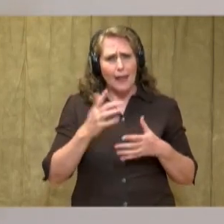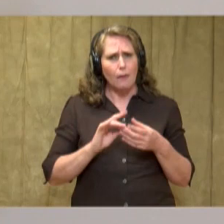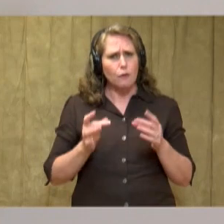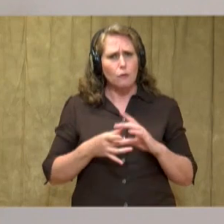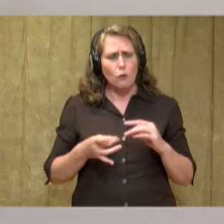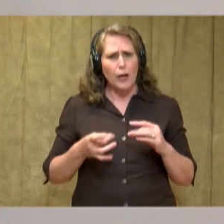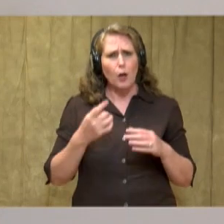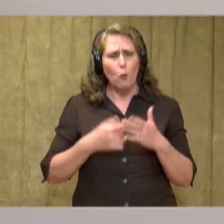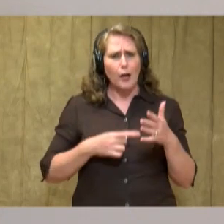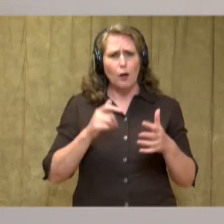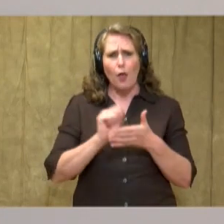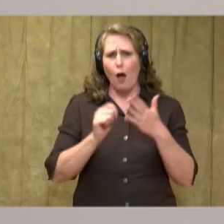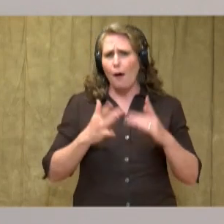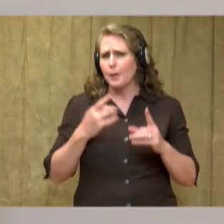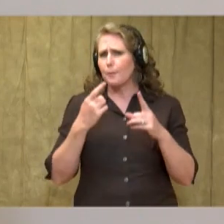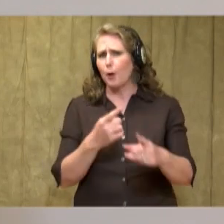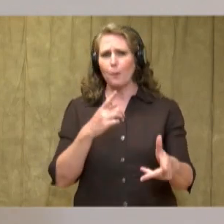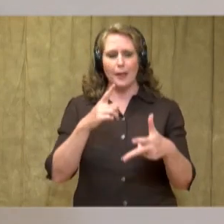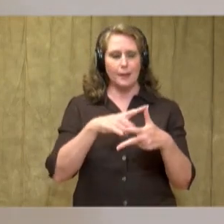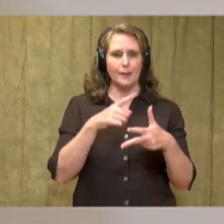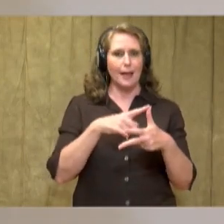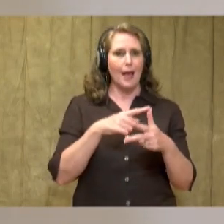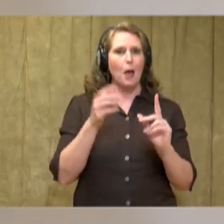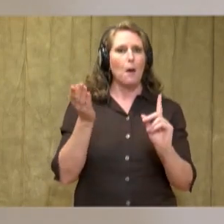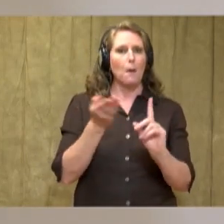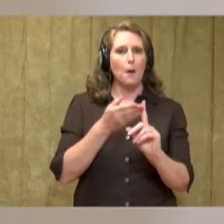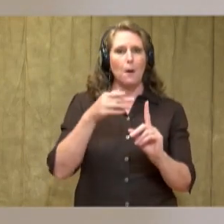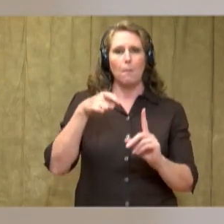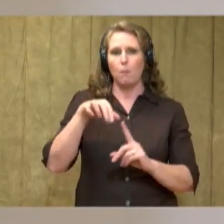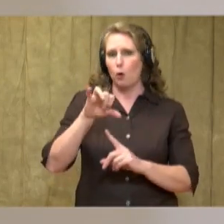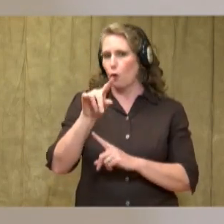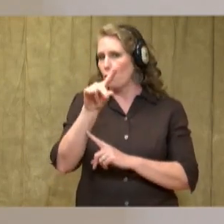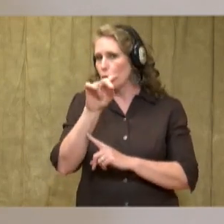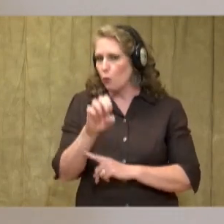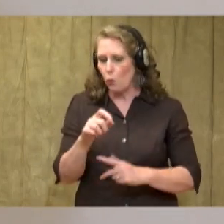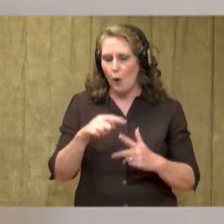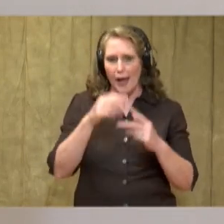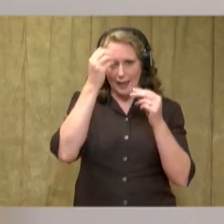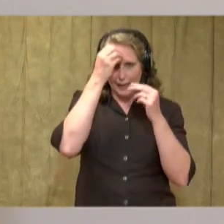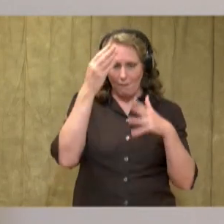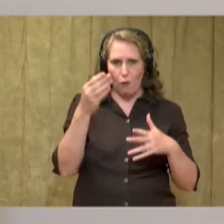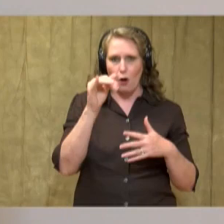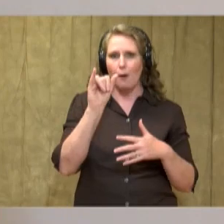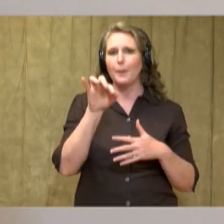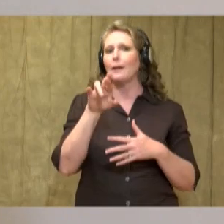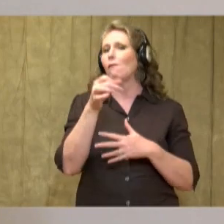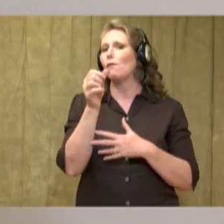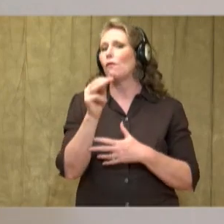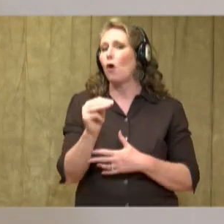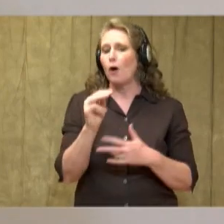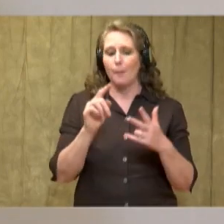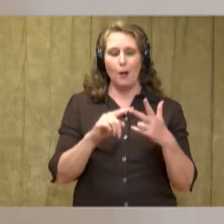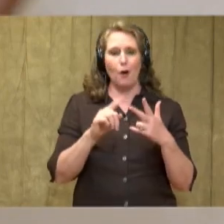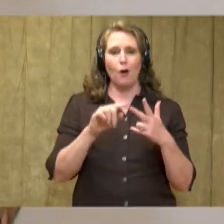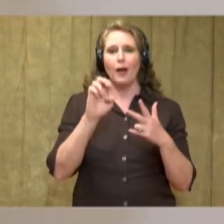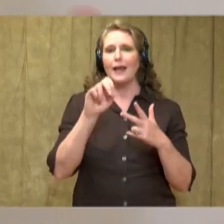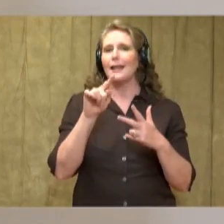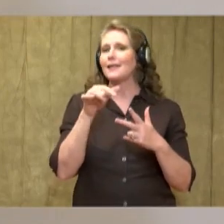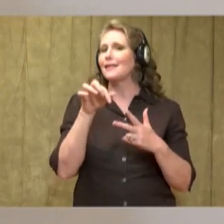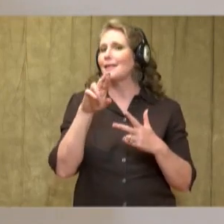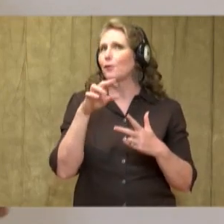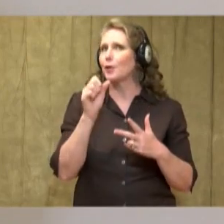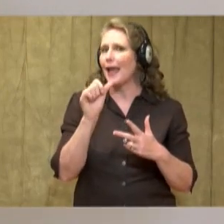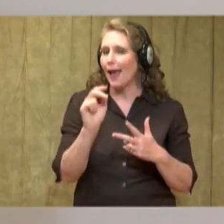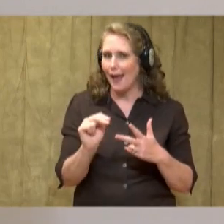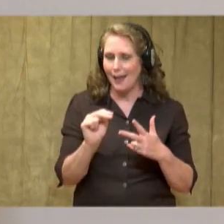they? Yes, to persuade, inform, or entertain. Remember P-I-E, pie. That's